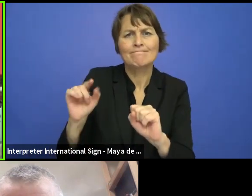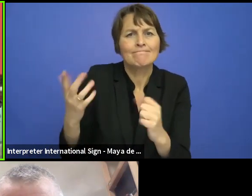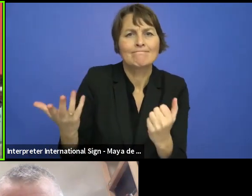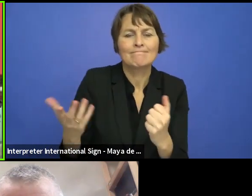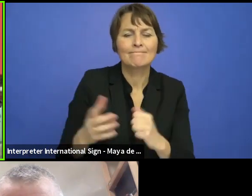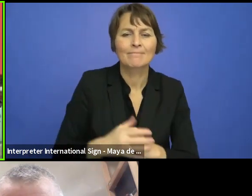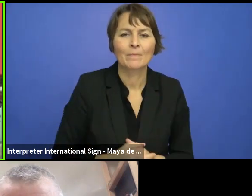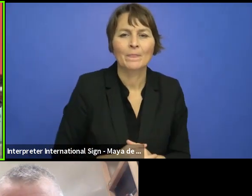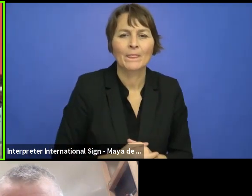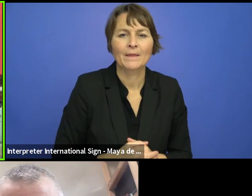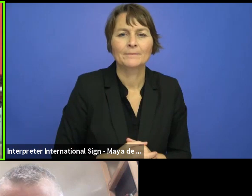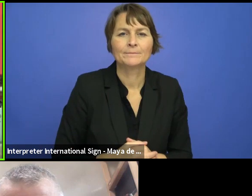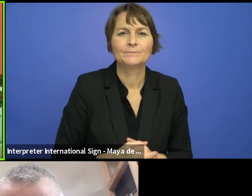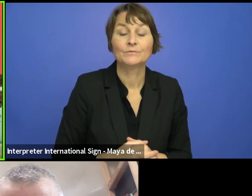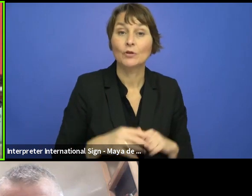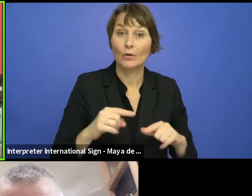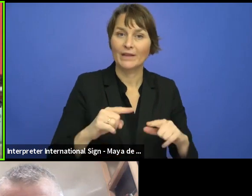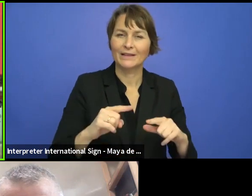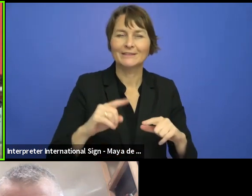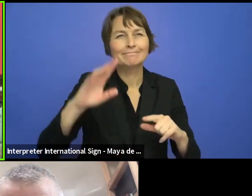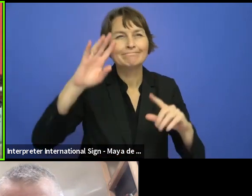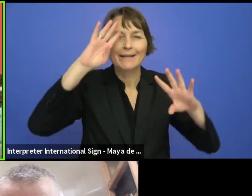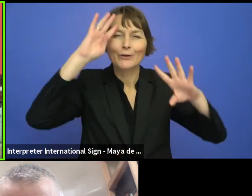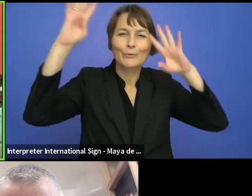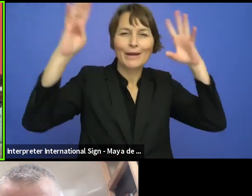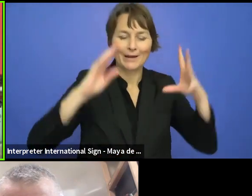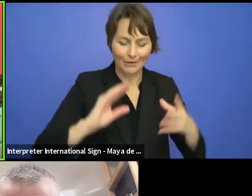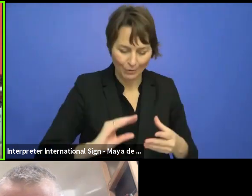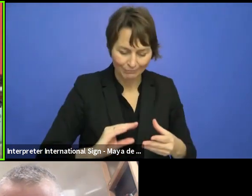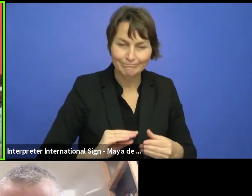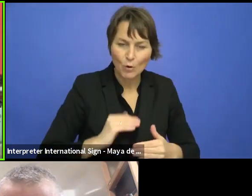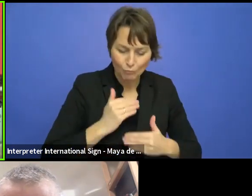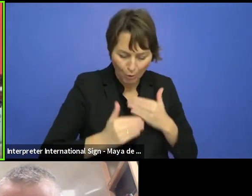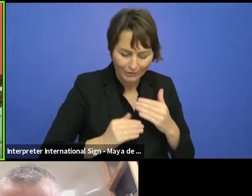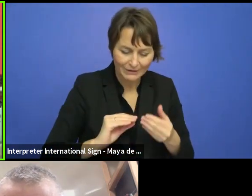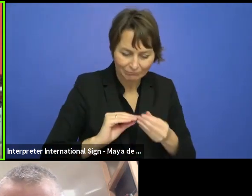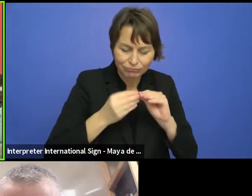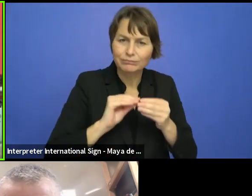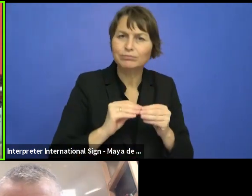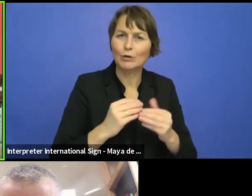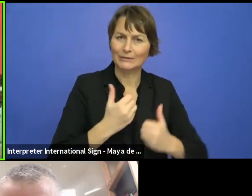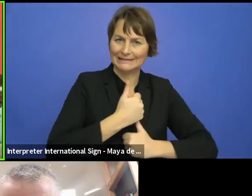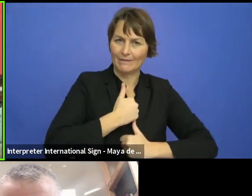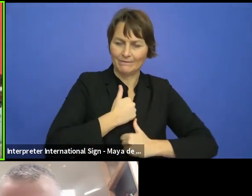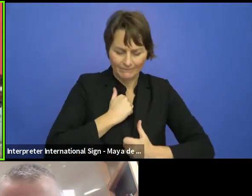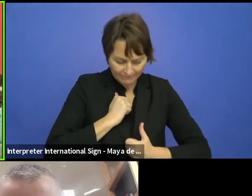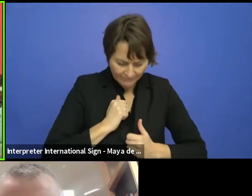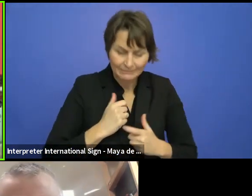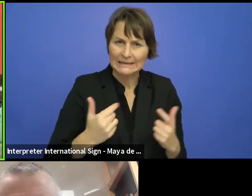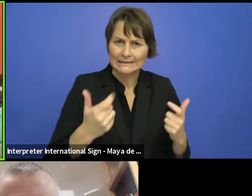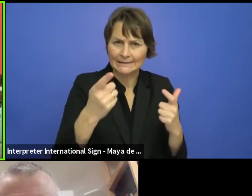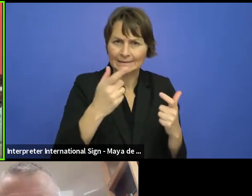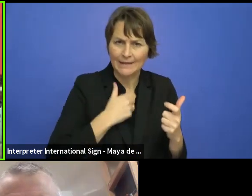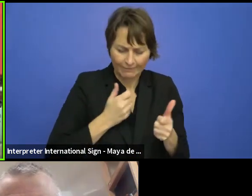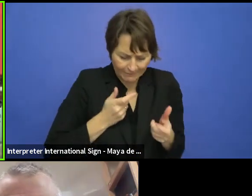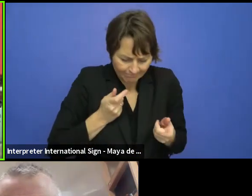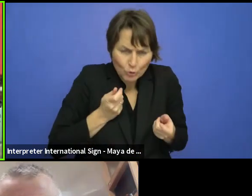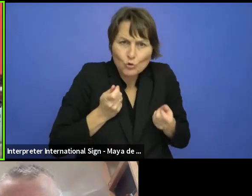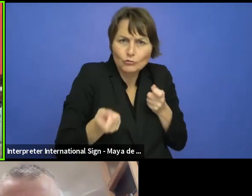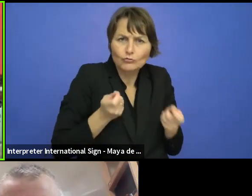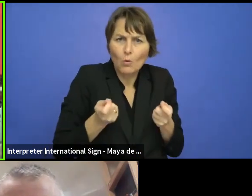the creative process is a more personal affair, and you have much more control on it. But